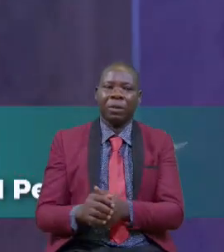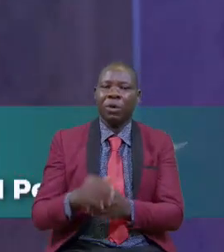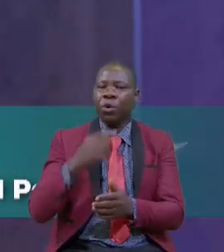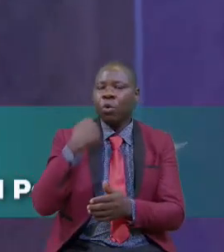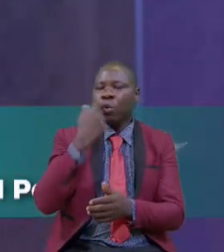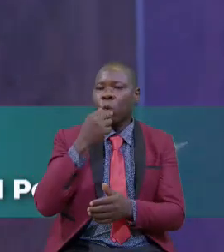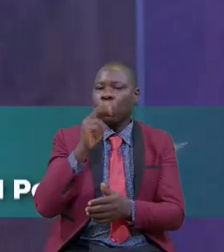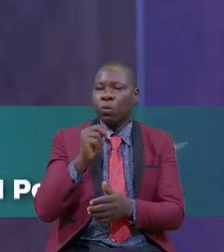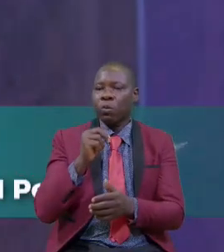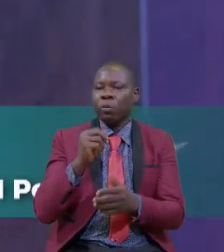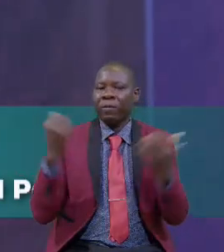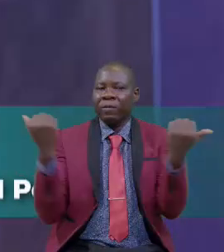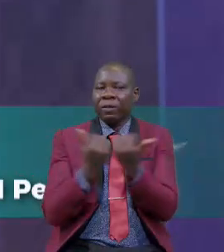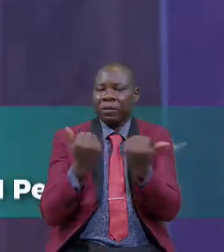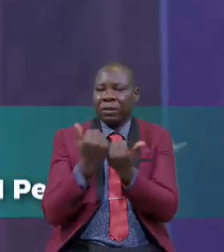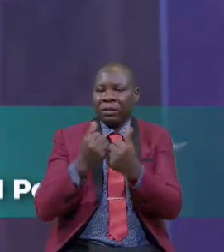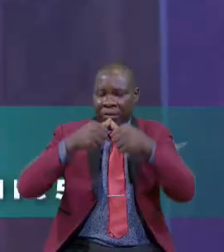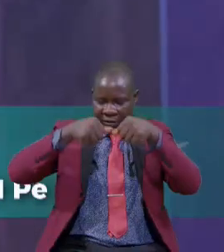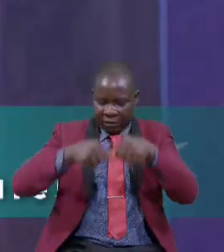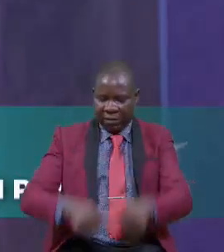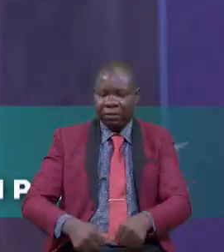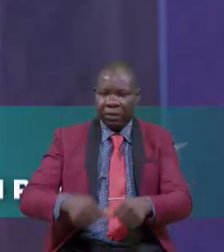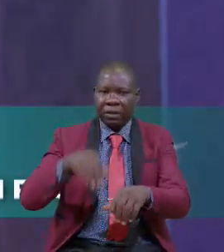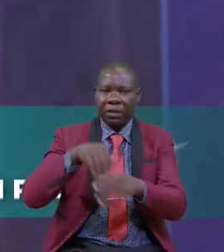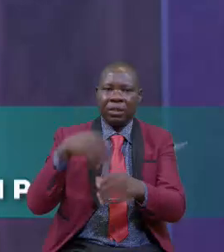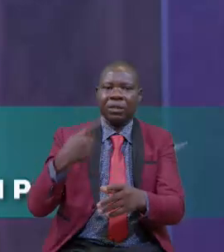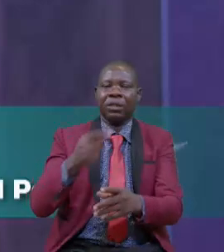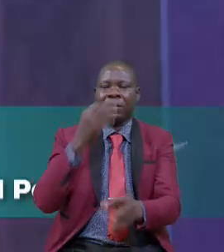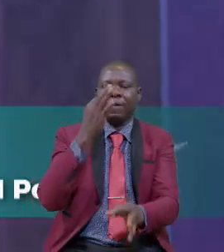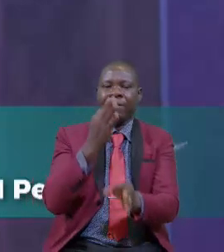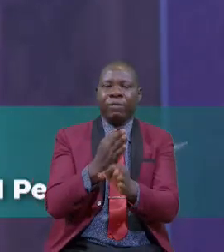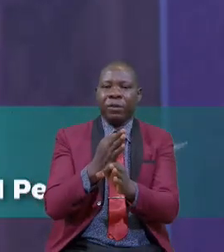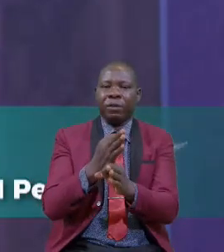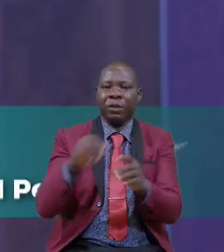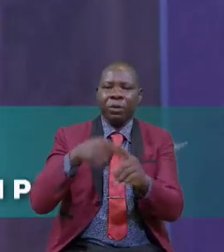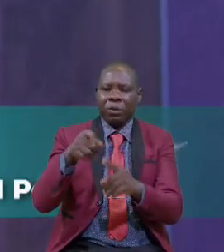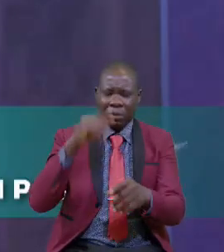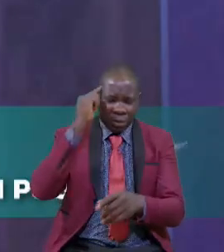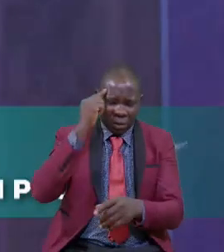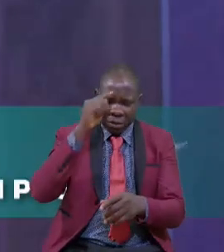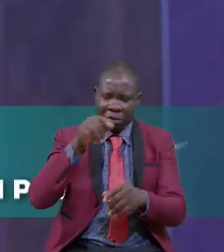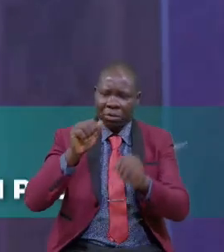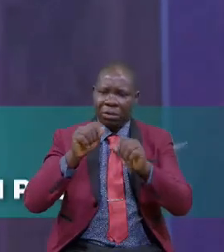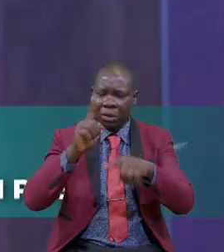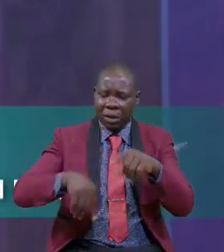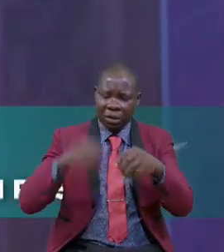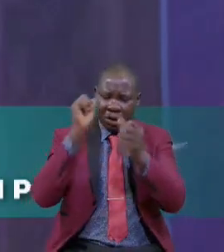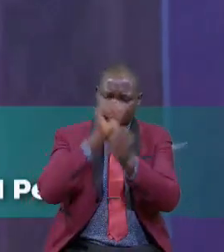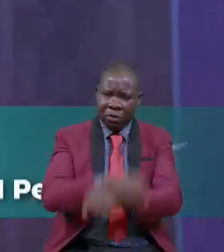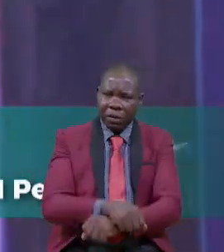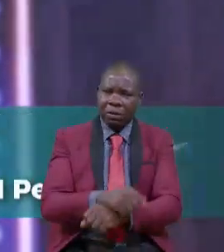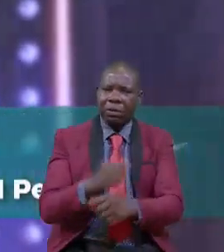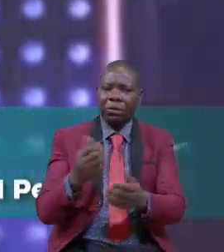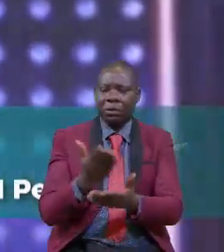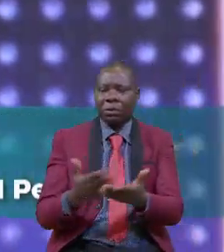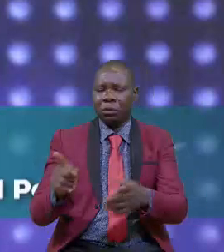resist steadfast in the faith. When you think you cannot overcome something, you're not resist. When you